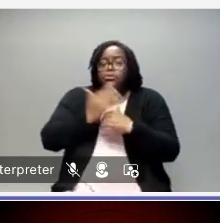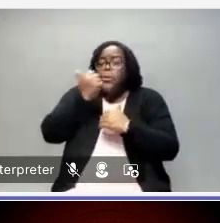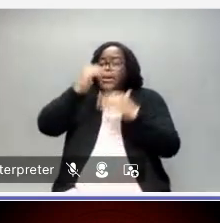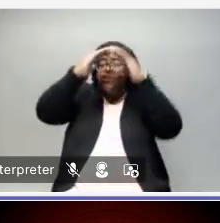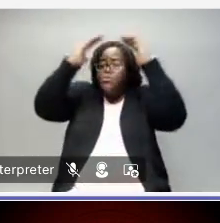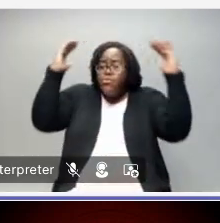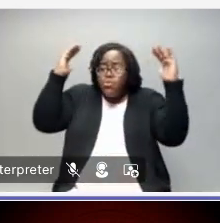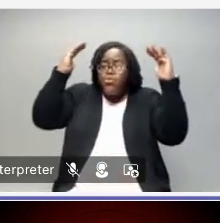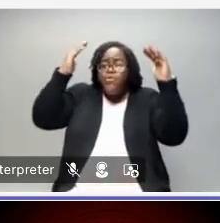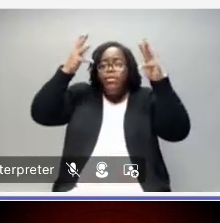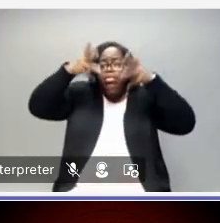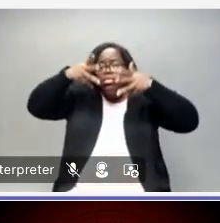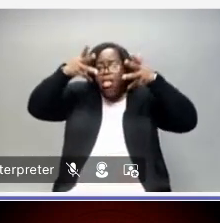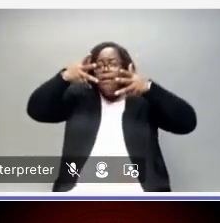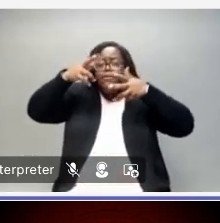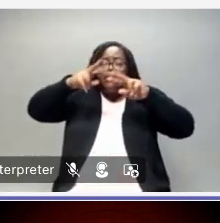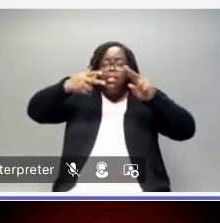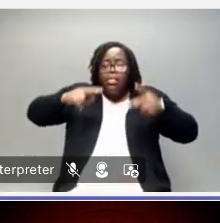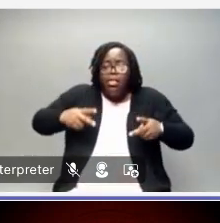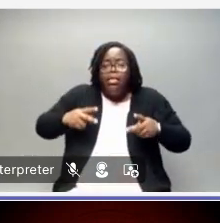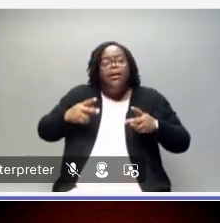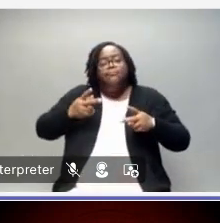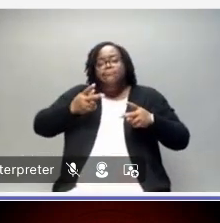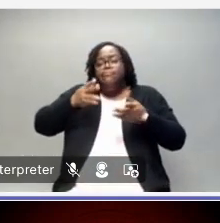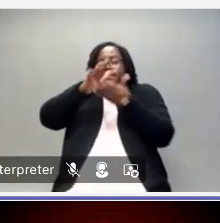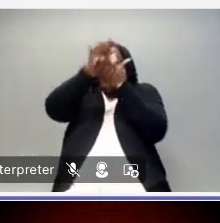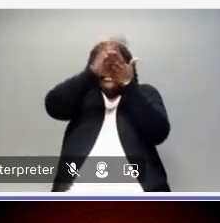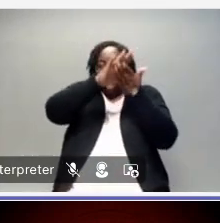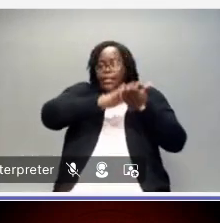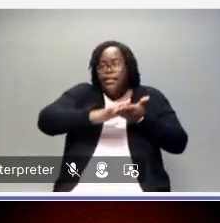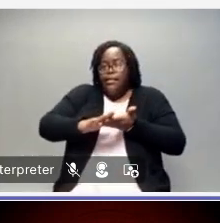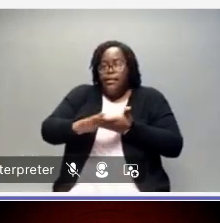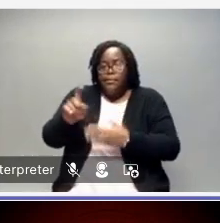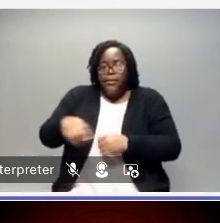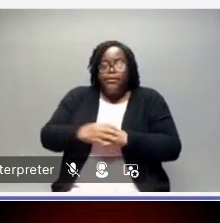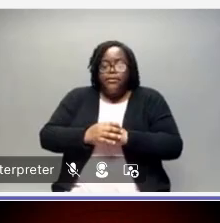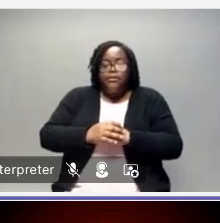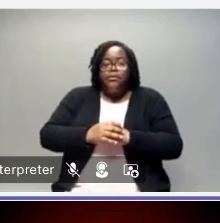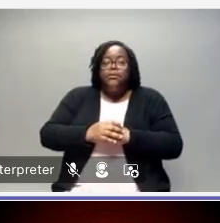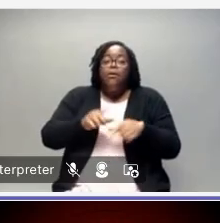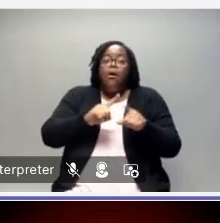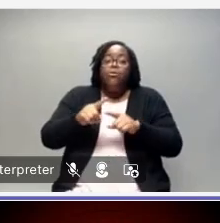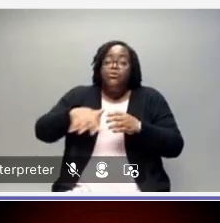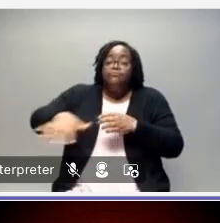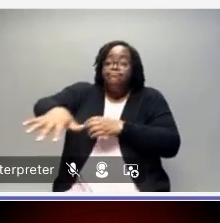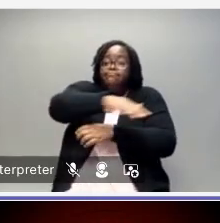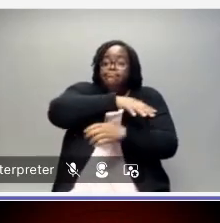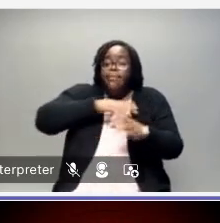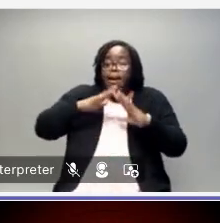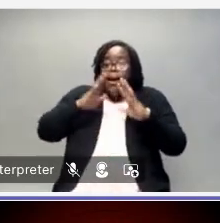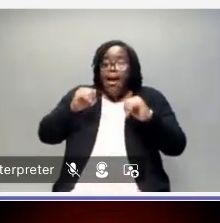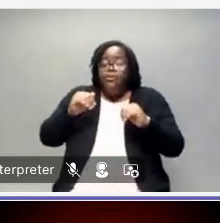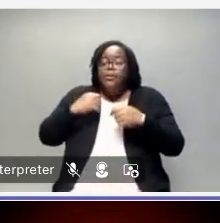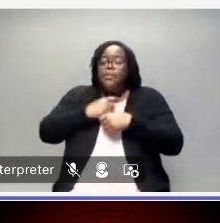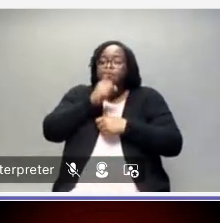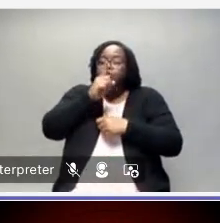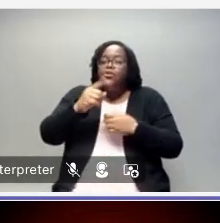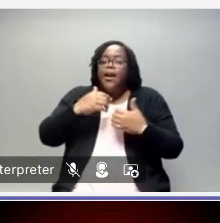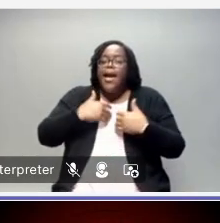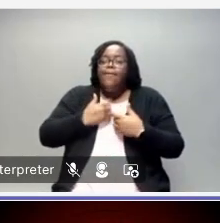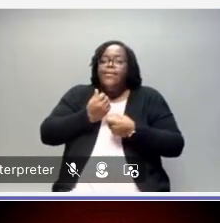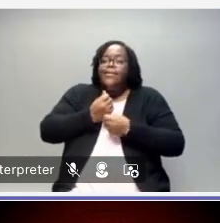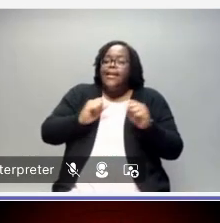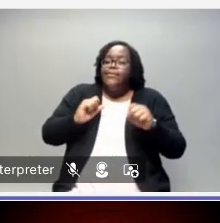have been from the fall and over the winter. And then around that structure, you also want to make sure that you have the safety. We all